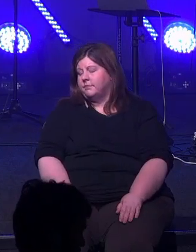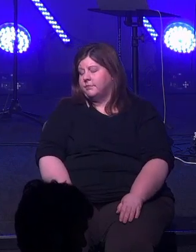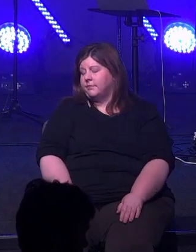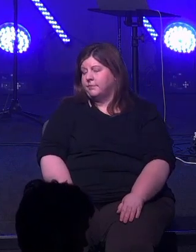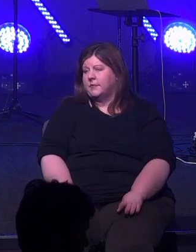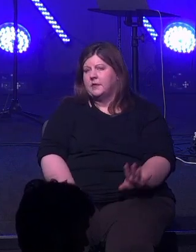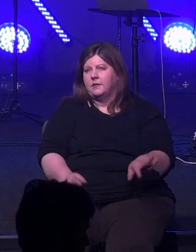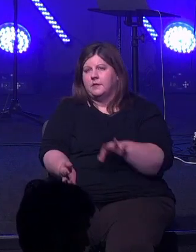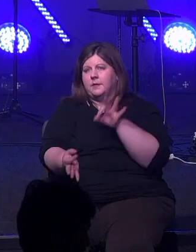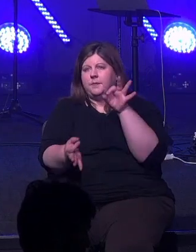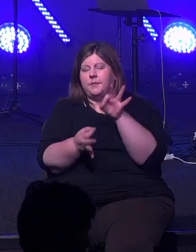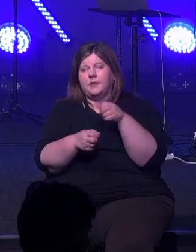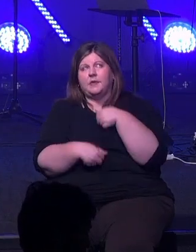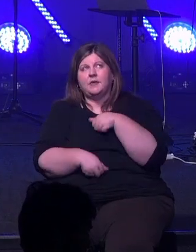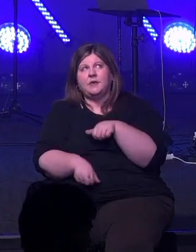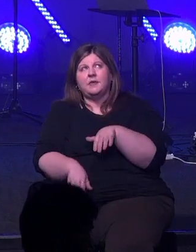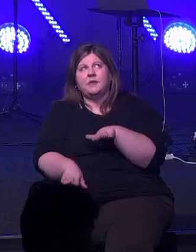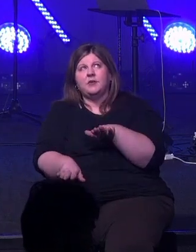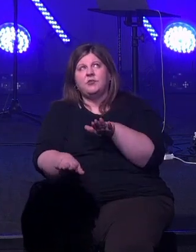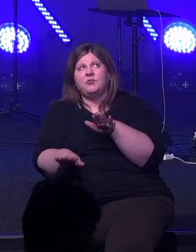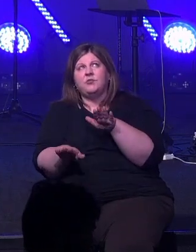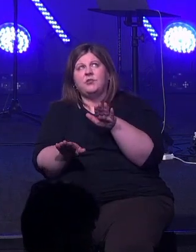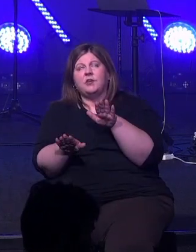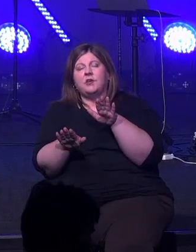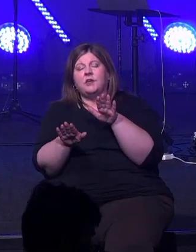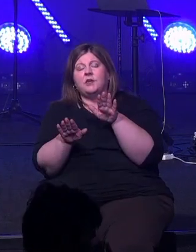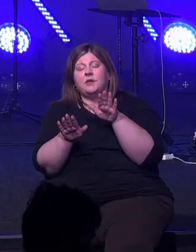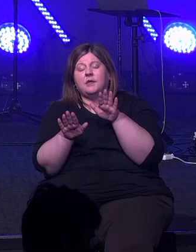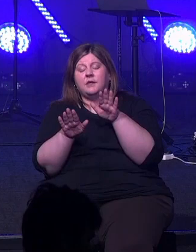blood, perfect